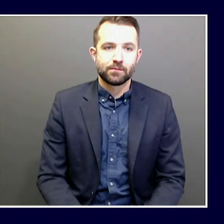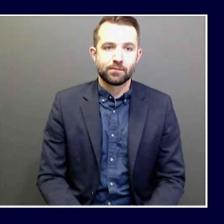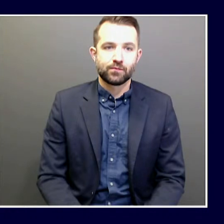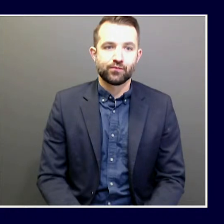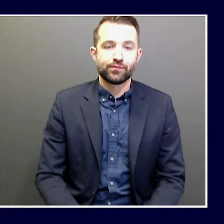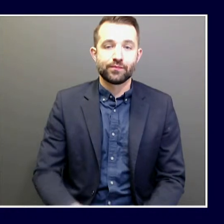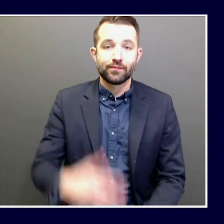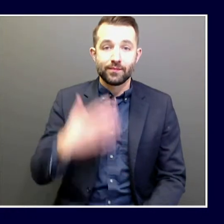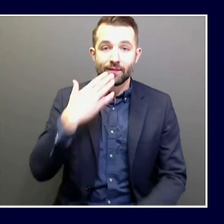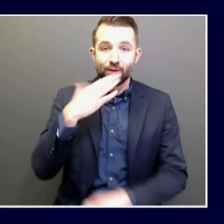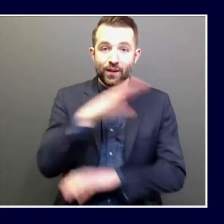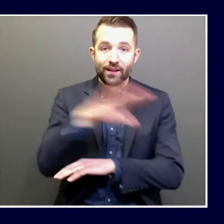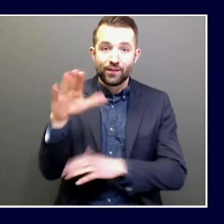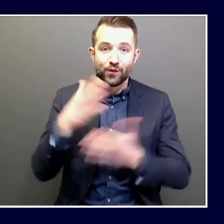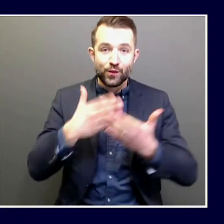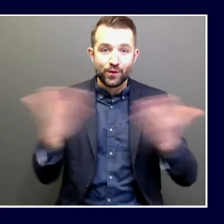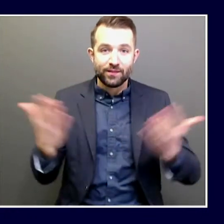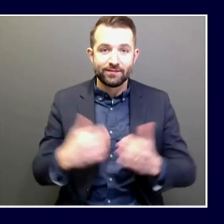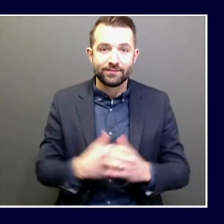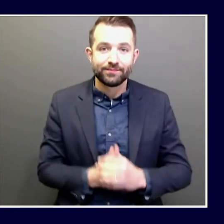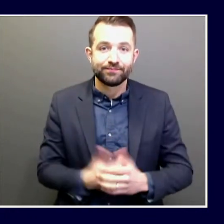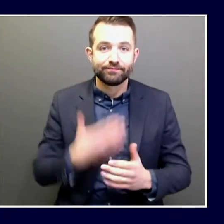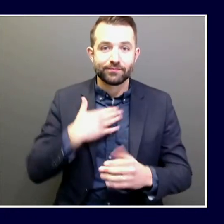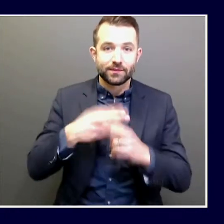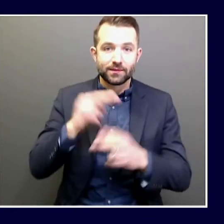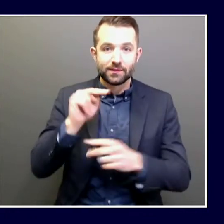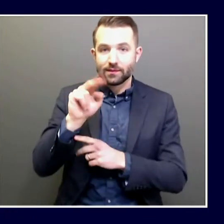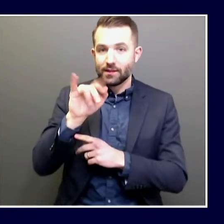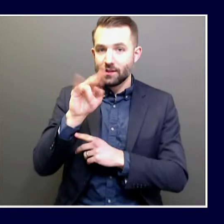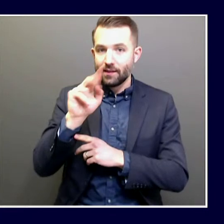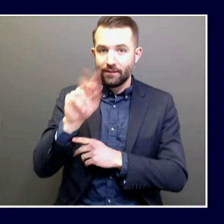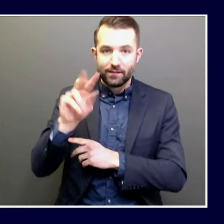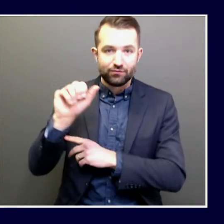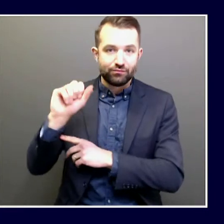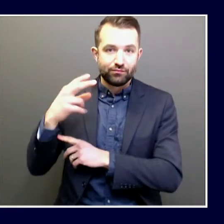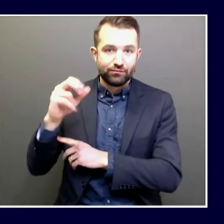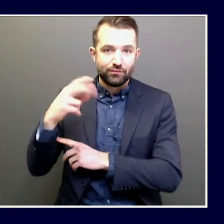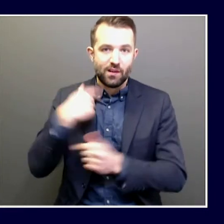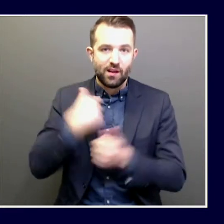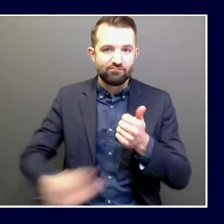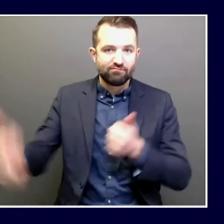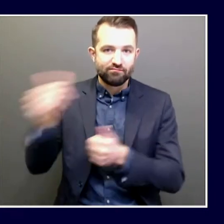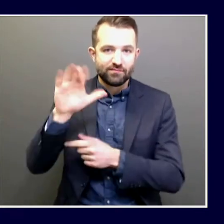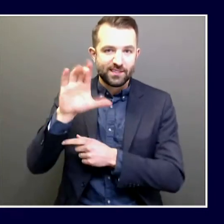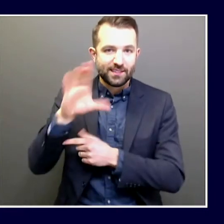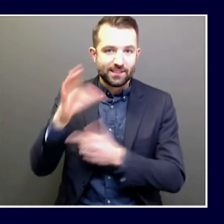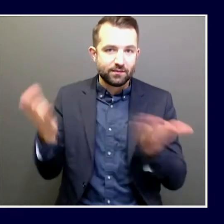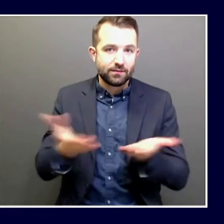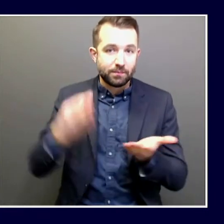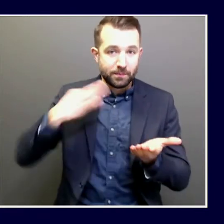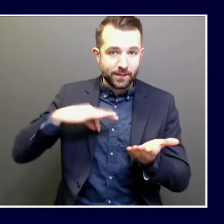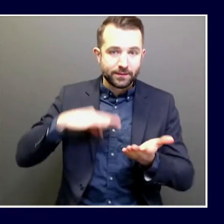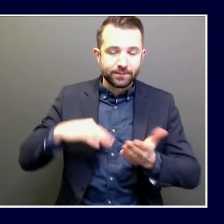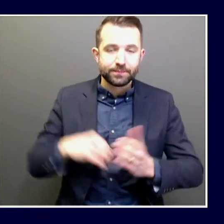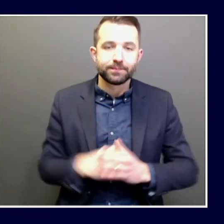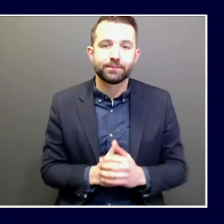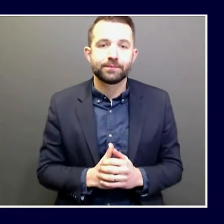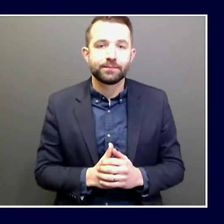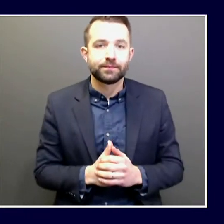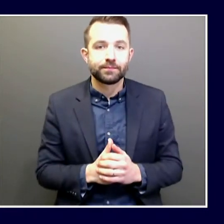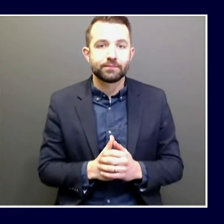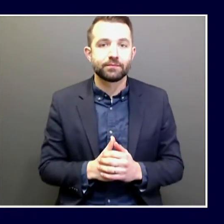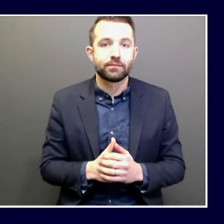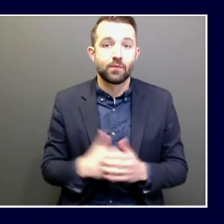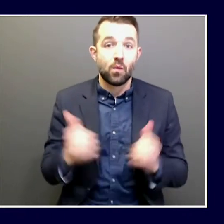Good afternoon, everyone. I'm Nirav Shah, the director of the Maine CDC. I'm joined this afternoon by Commissioner Jean